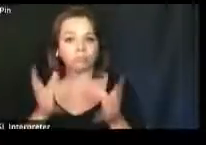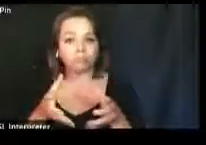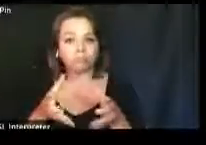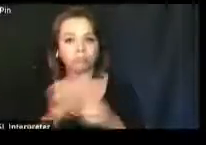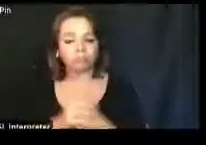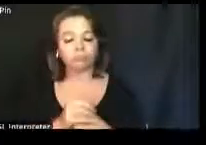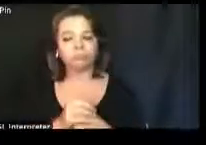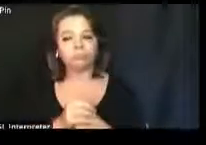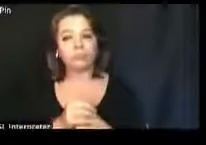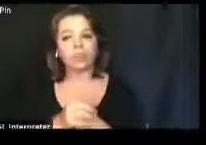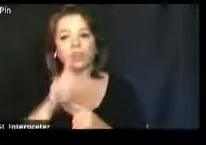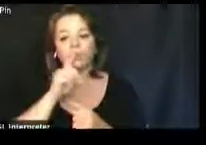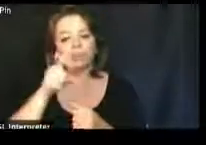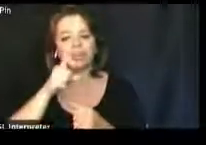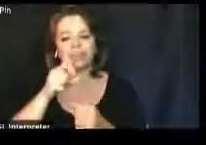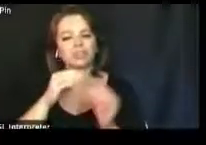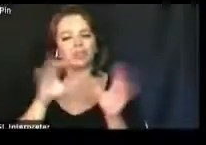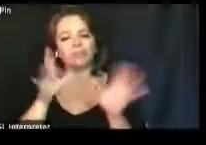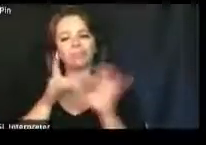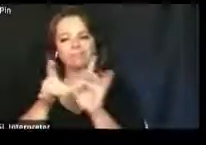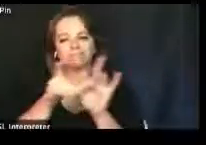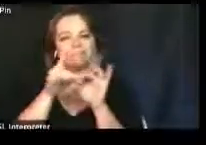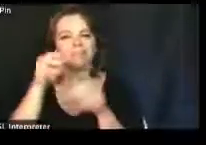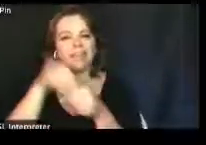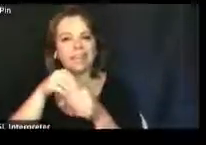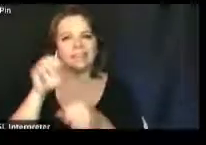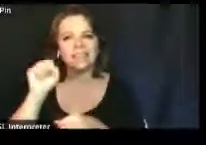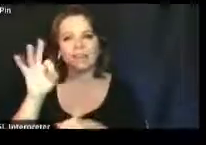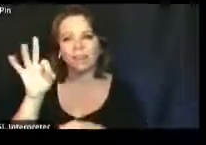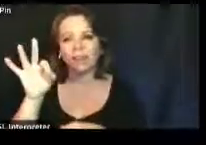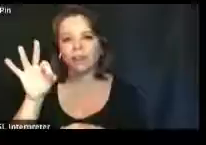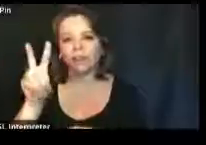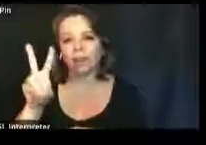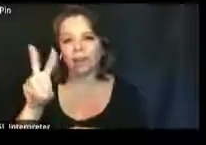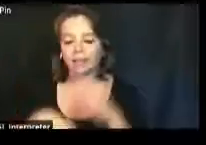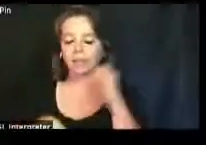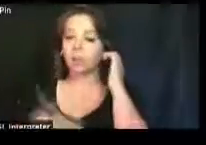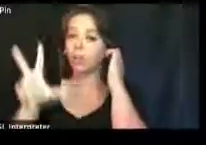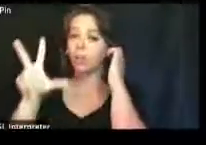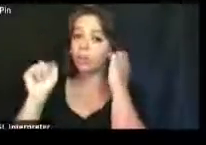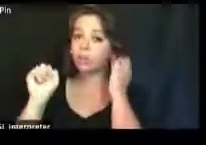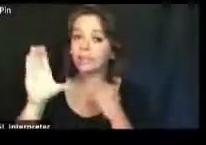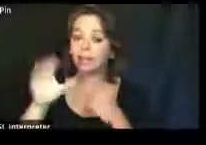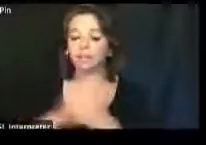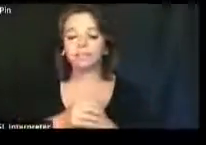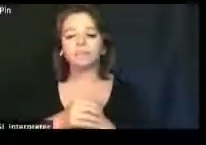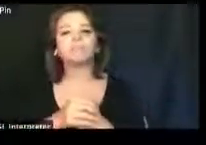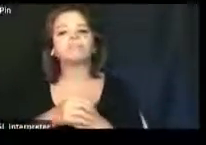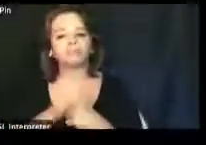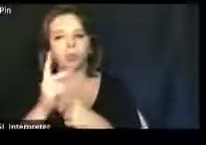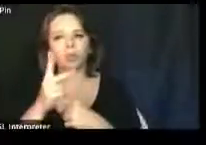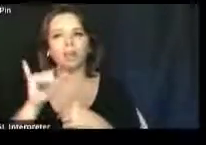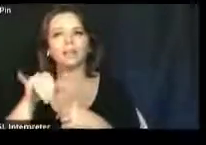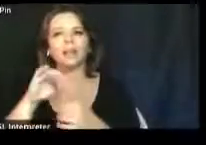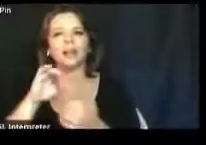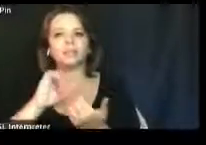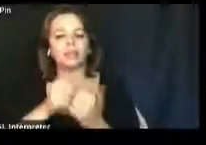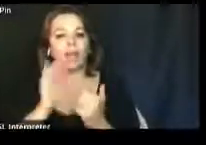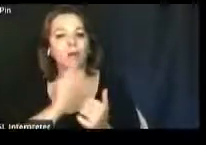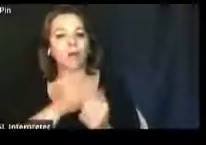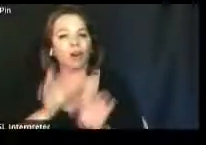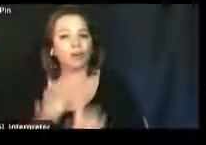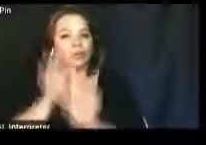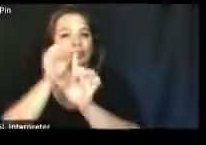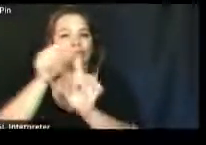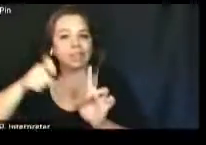linked and unified in San Fernando 30 Valley. seconds. Okay. That's the way our unique needs will ultimately